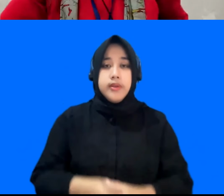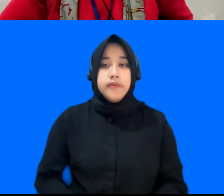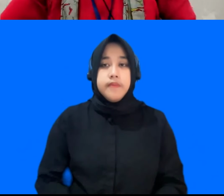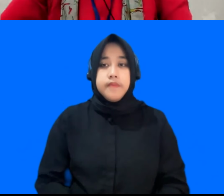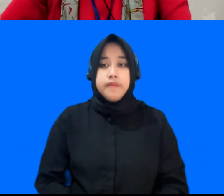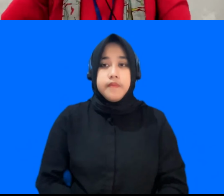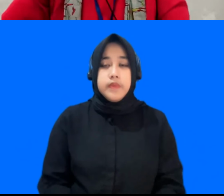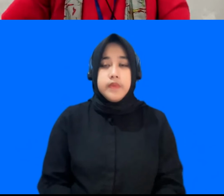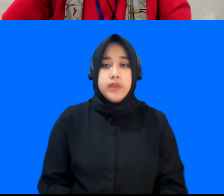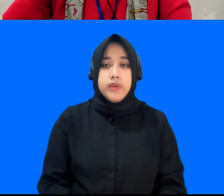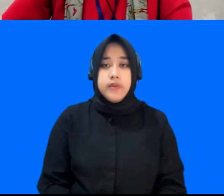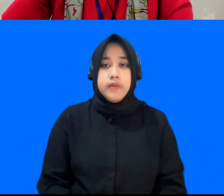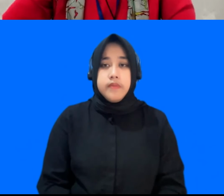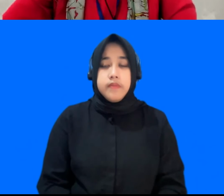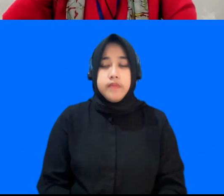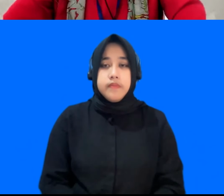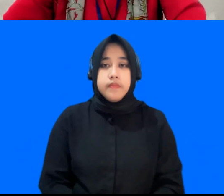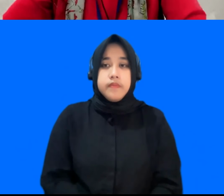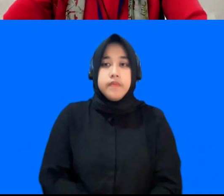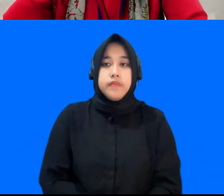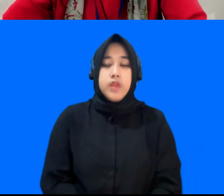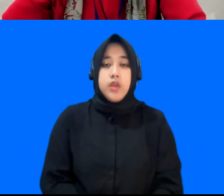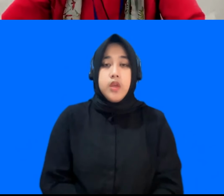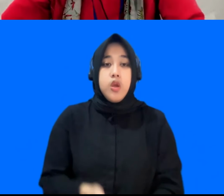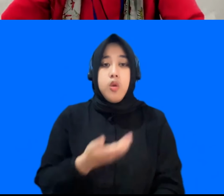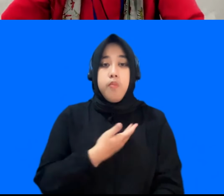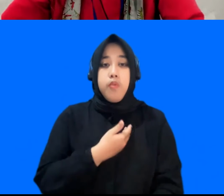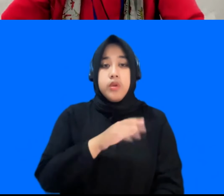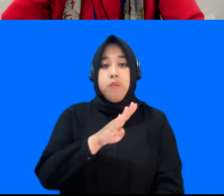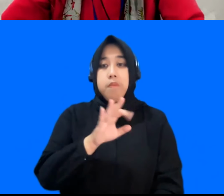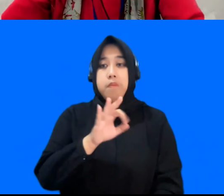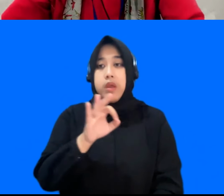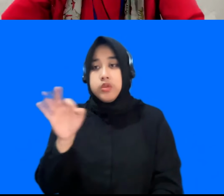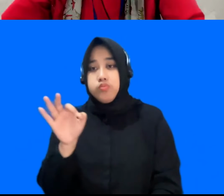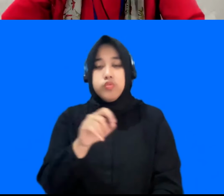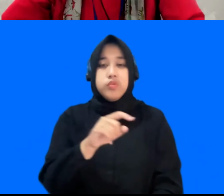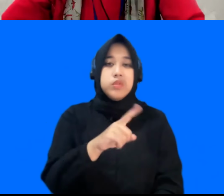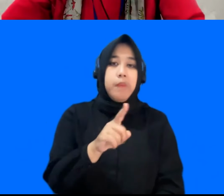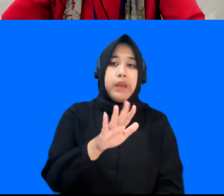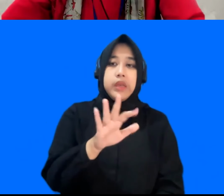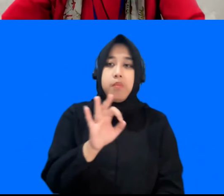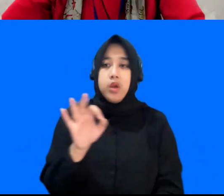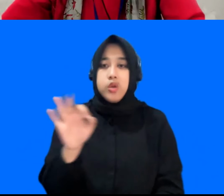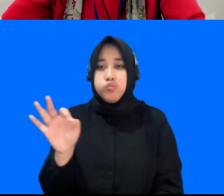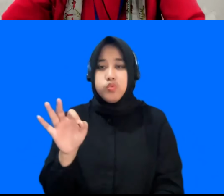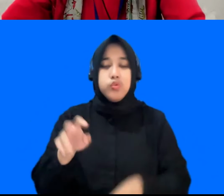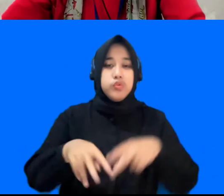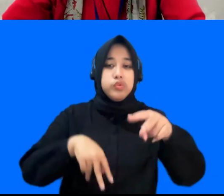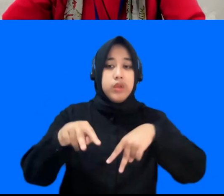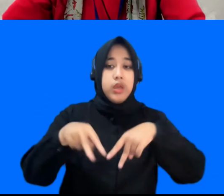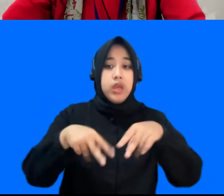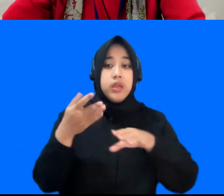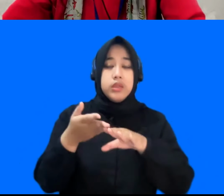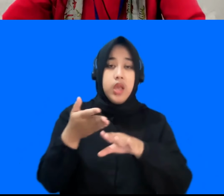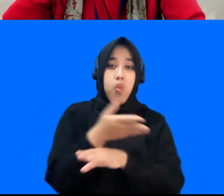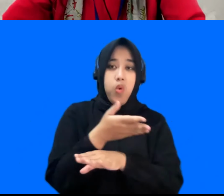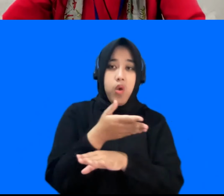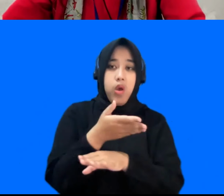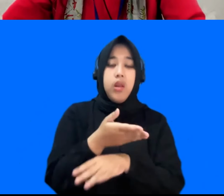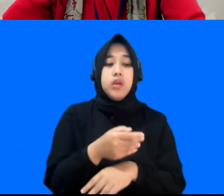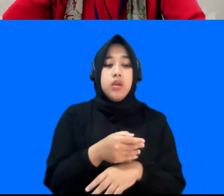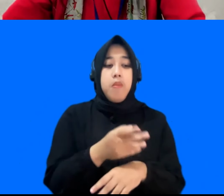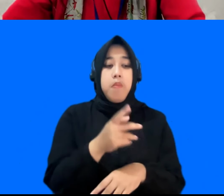in our system. Before that, it was 1/10 of the size, right? So really getting your people to talk about your work, share about